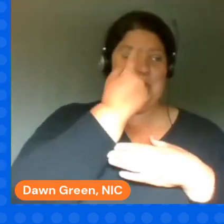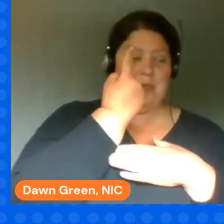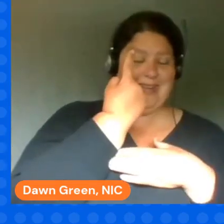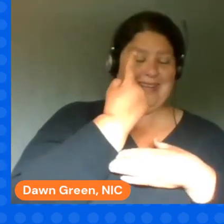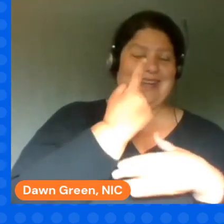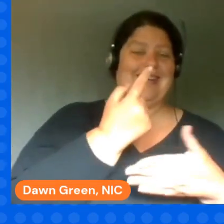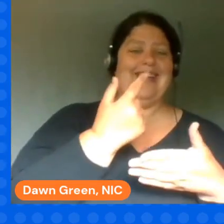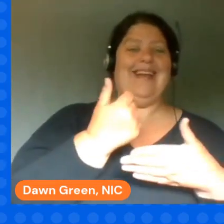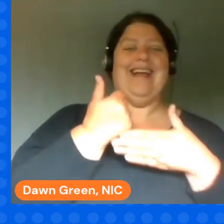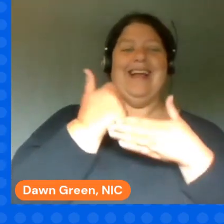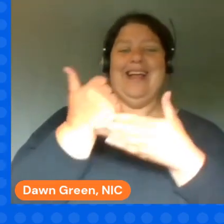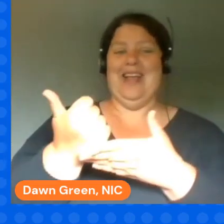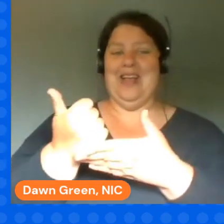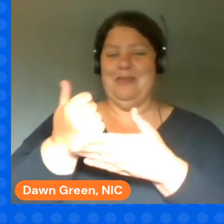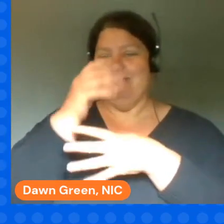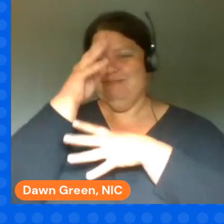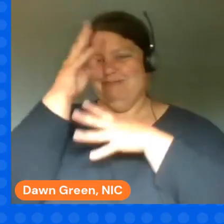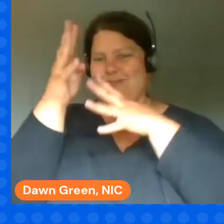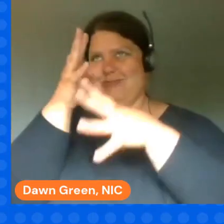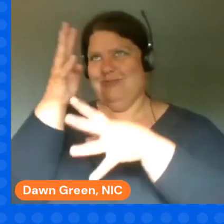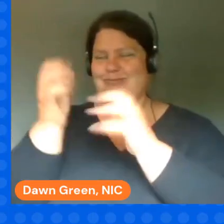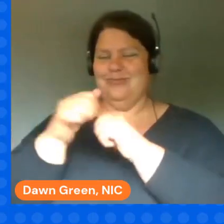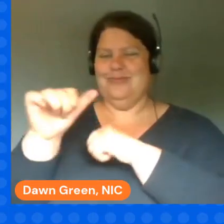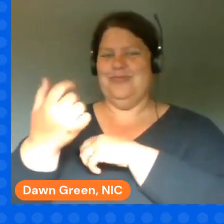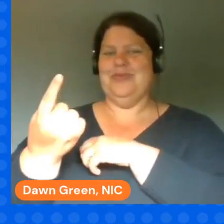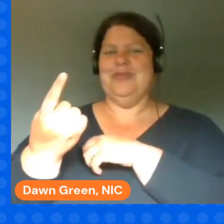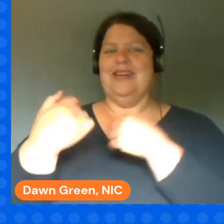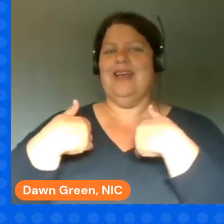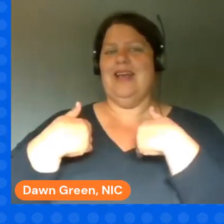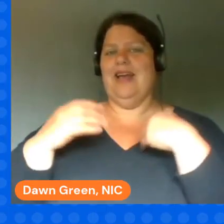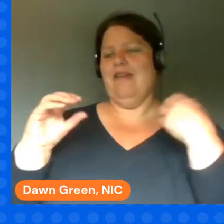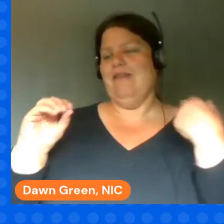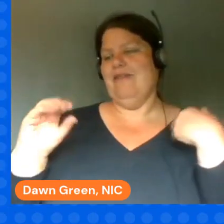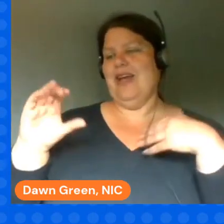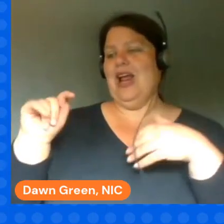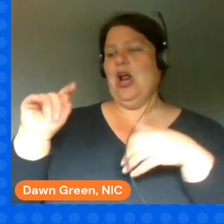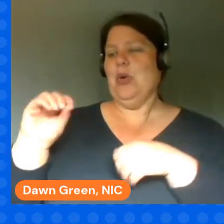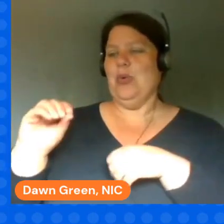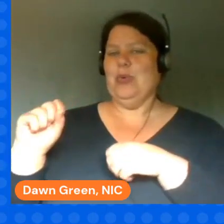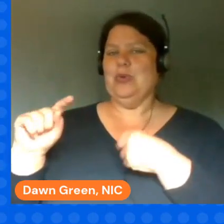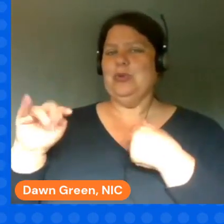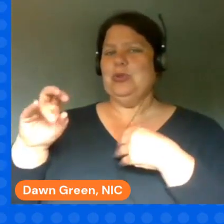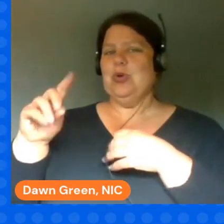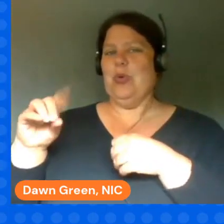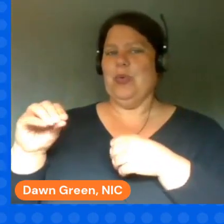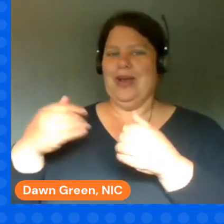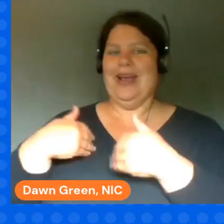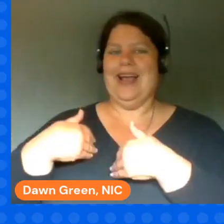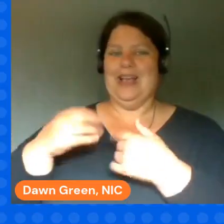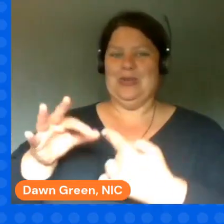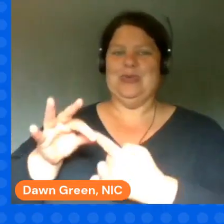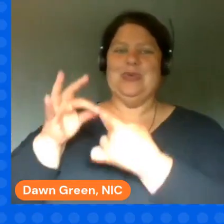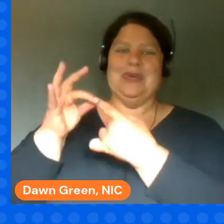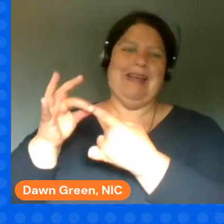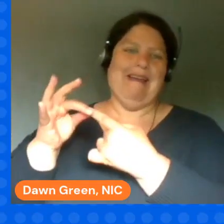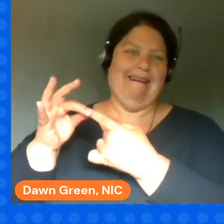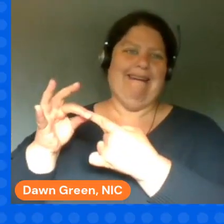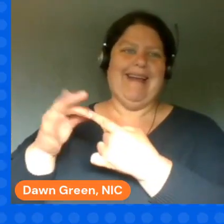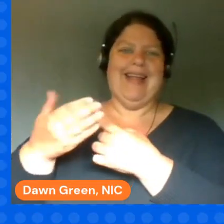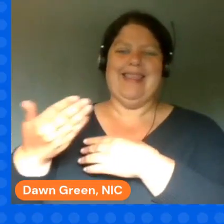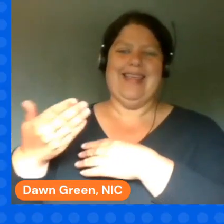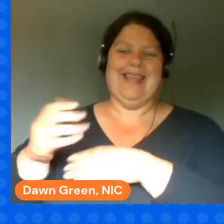with the other. And they have, like, again, OctoStudio has some unique features we've highlighted, like beam, triggering with